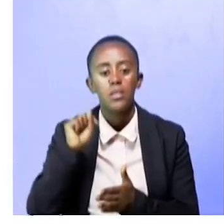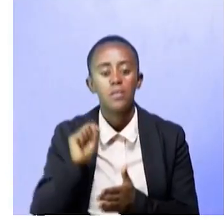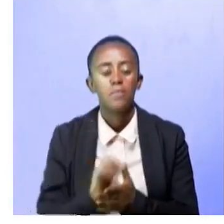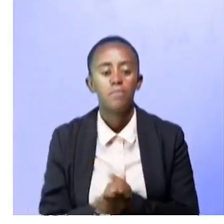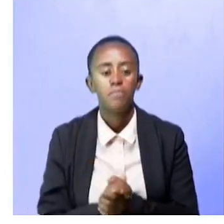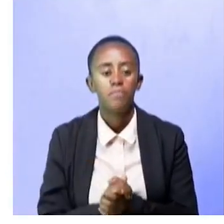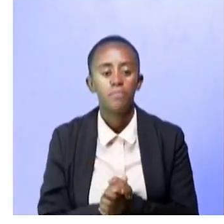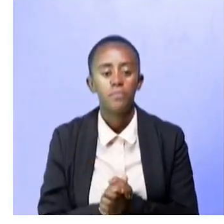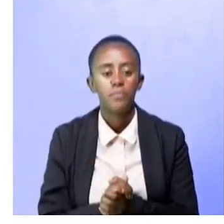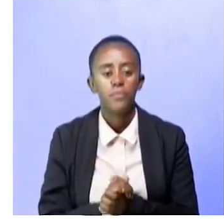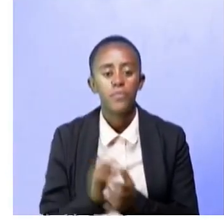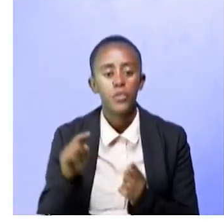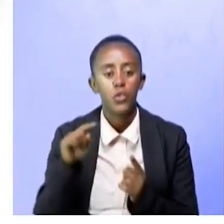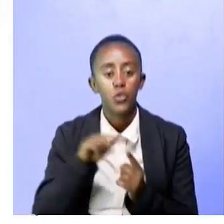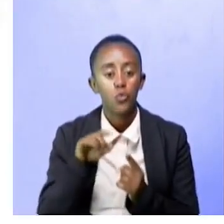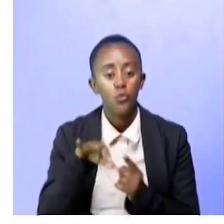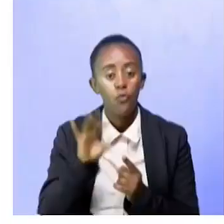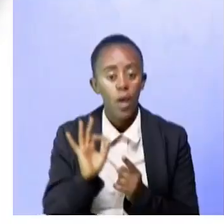to find